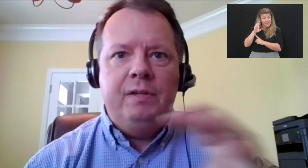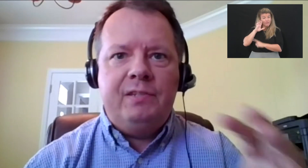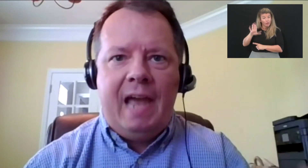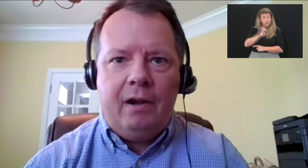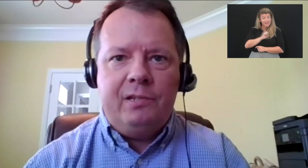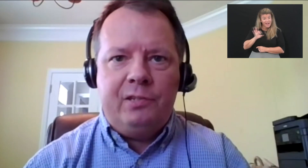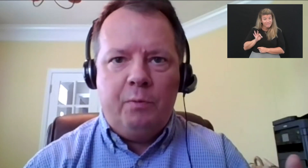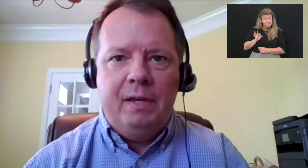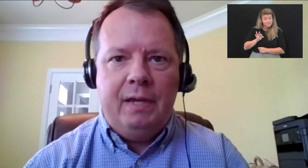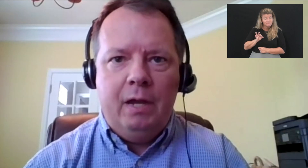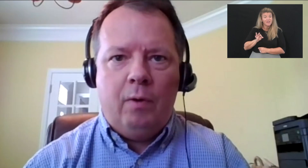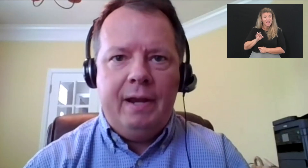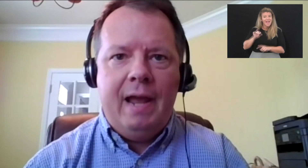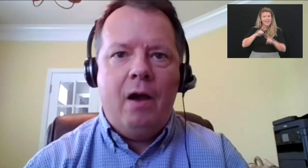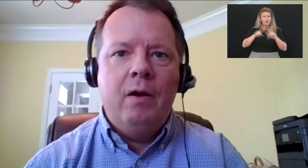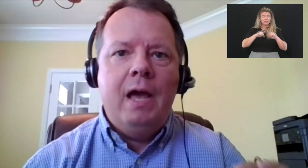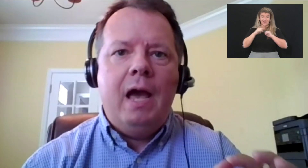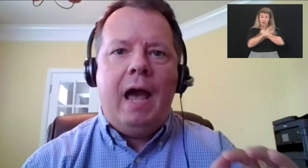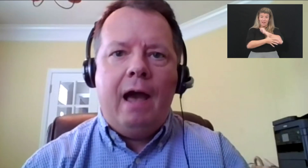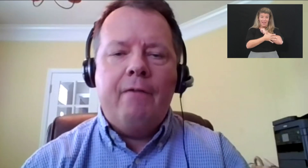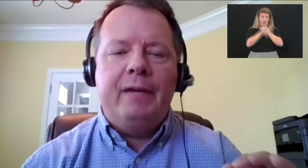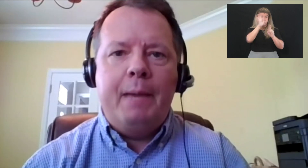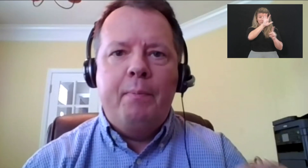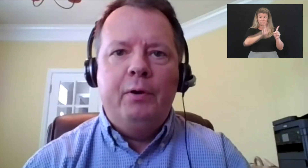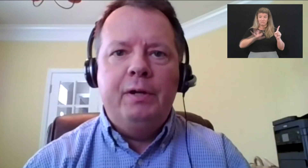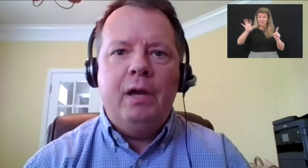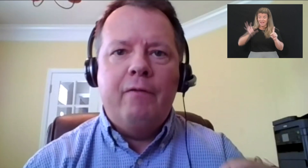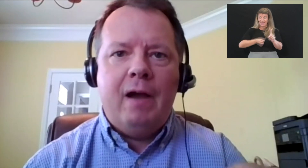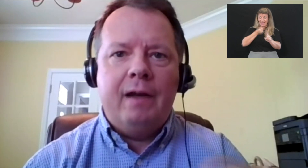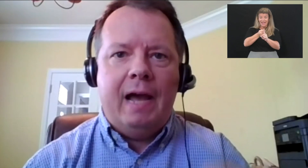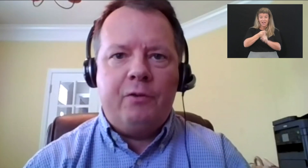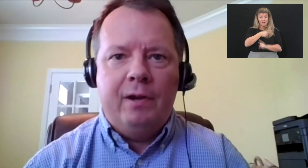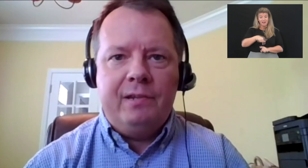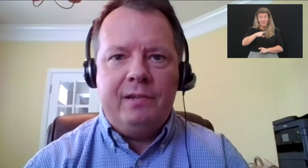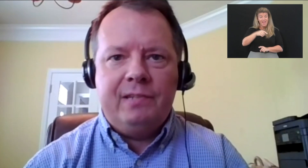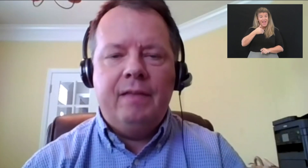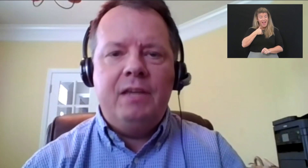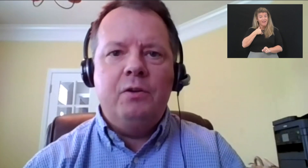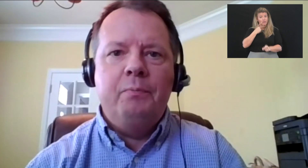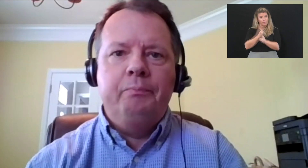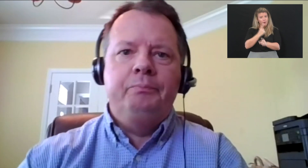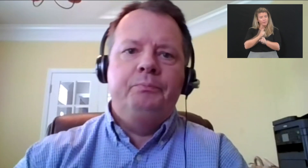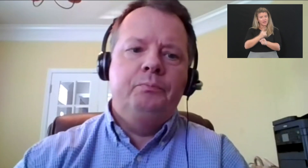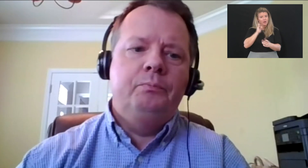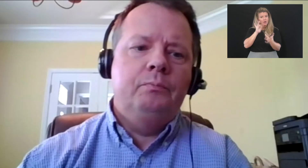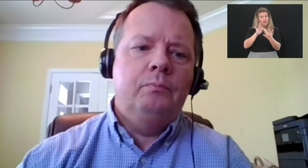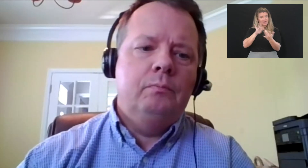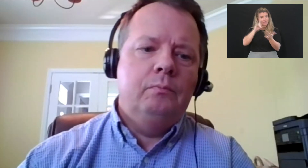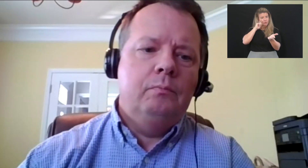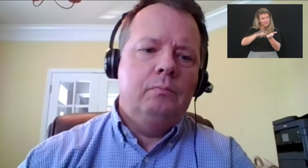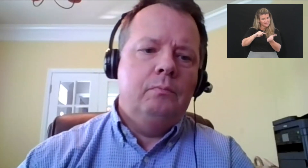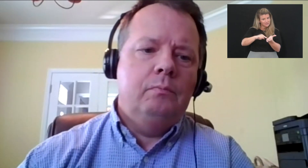do these counties that are being hit right now have the capability of contact tracing? Thank you.